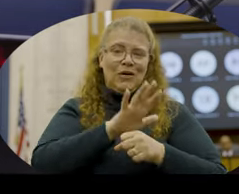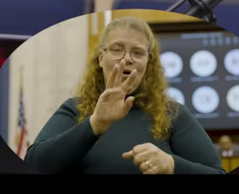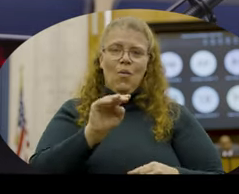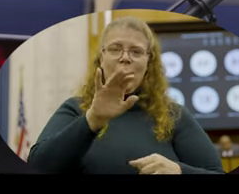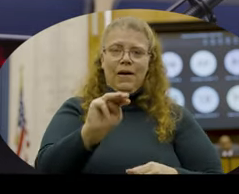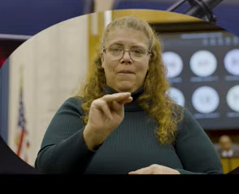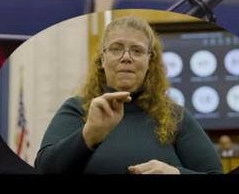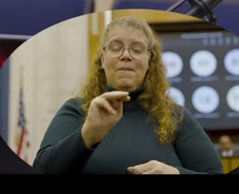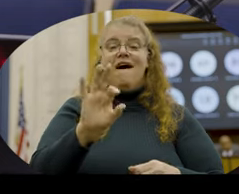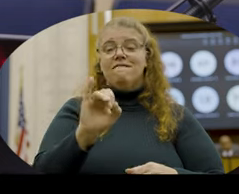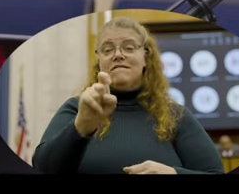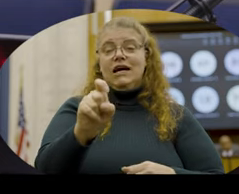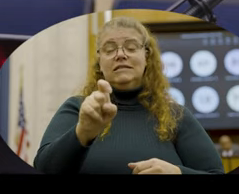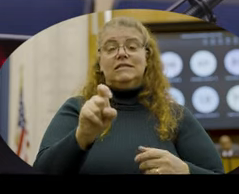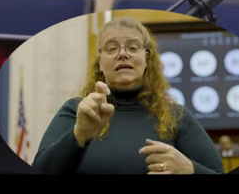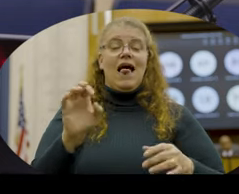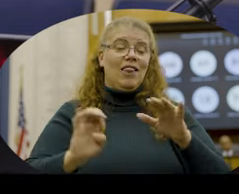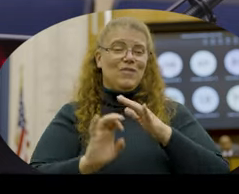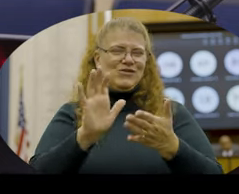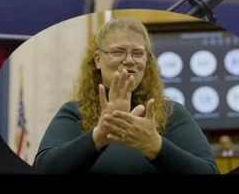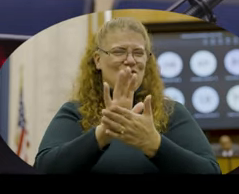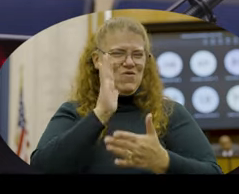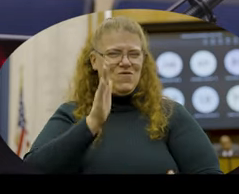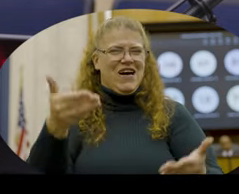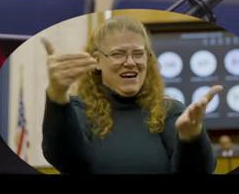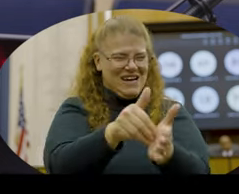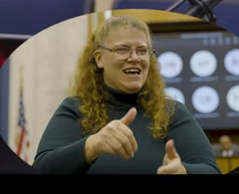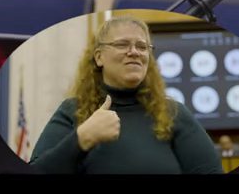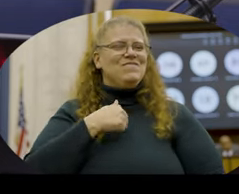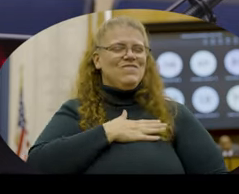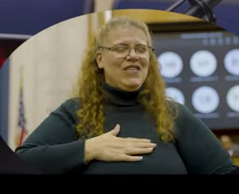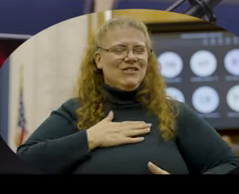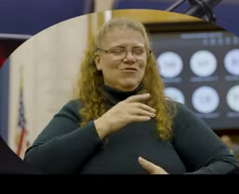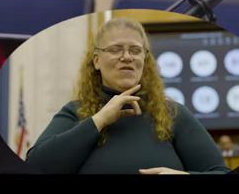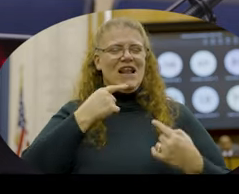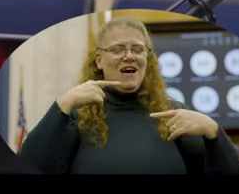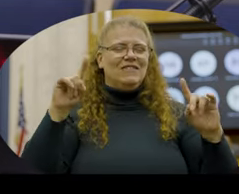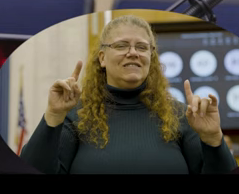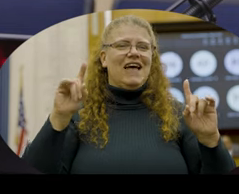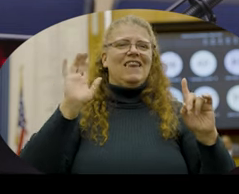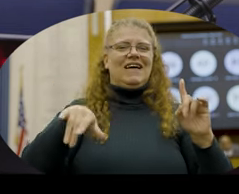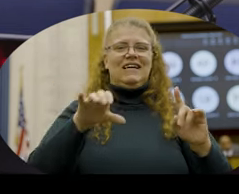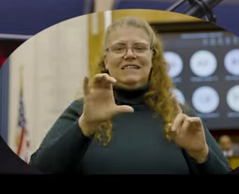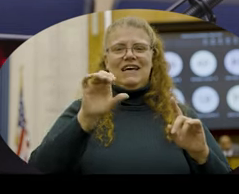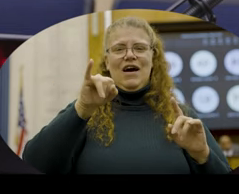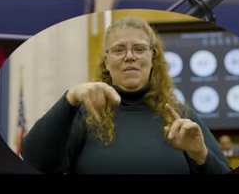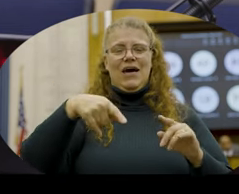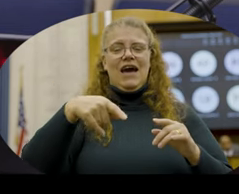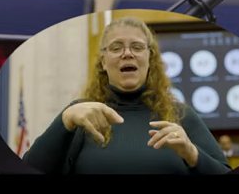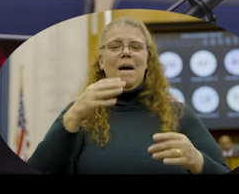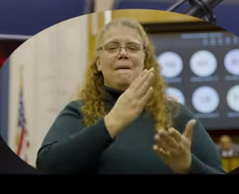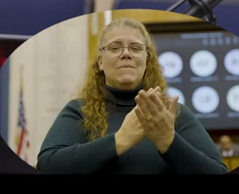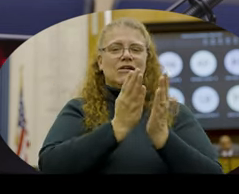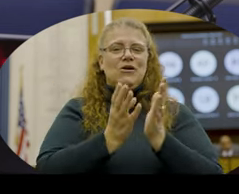asking our school board to be laser focused on our kids and closing the learning gap, and I expect to see results from these